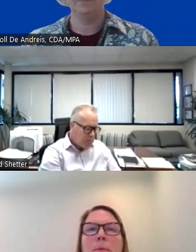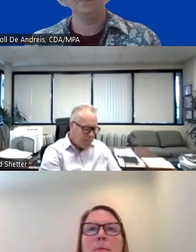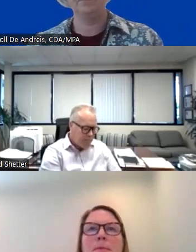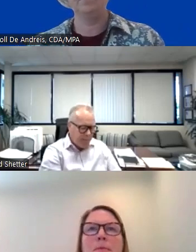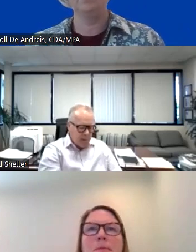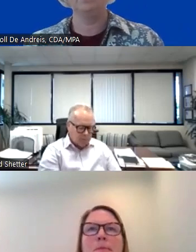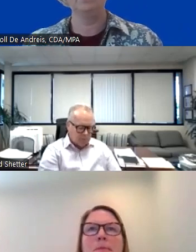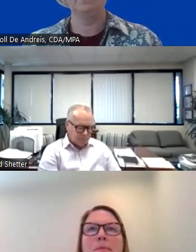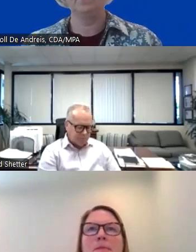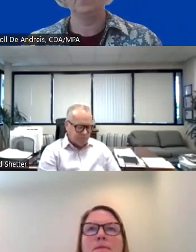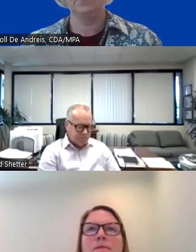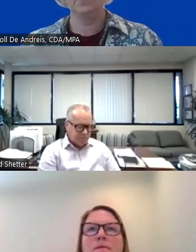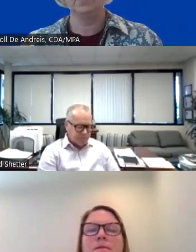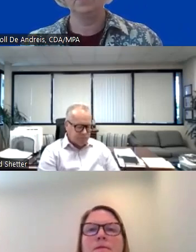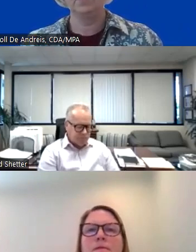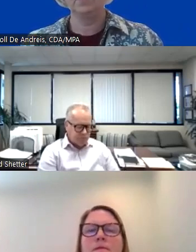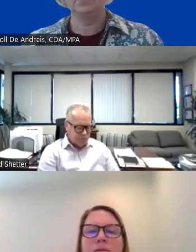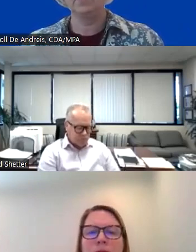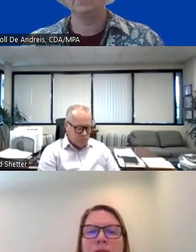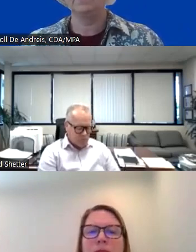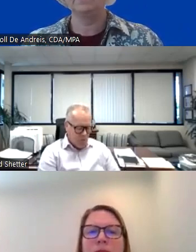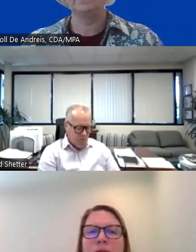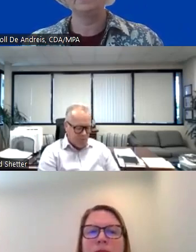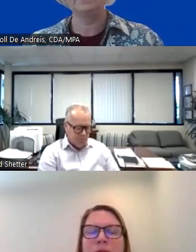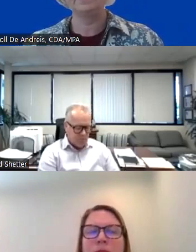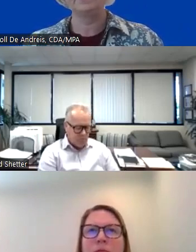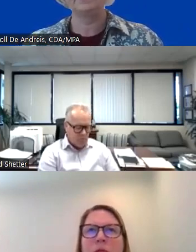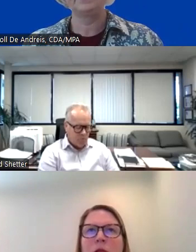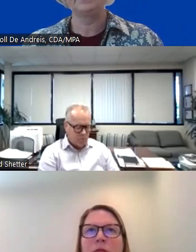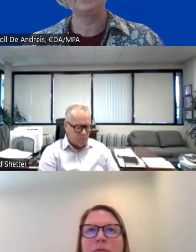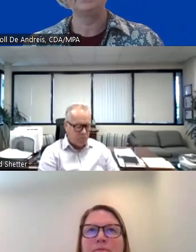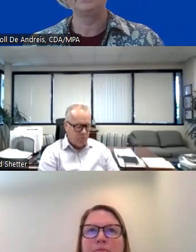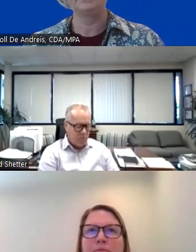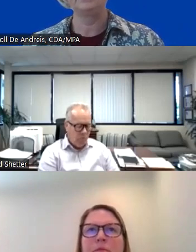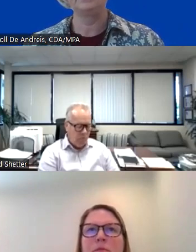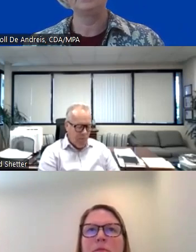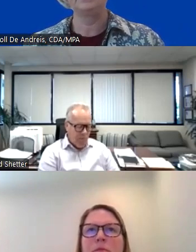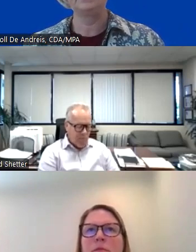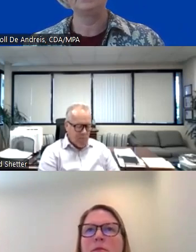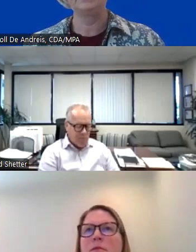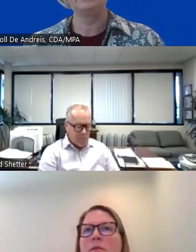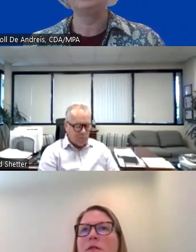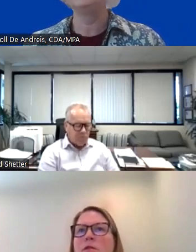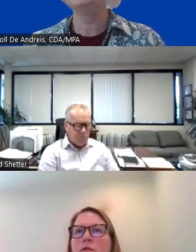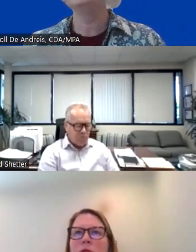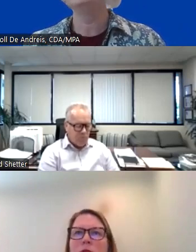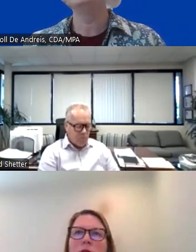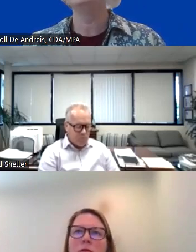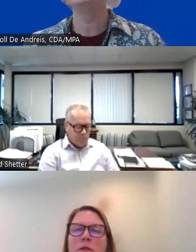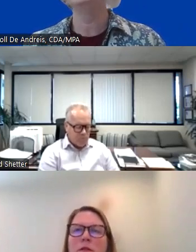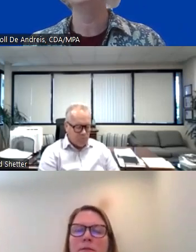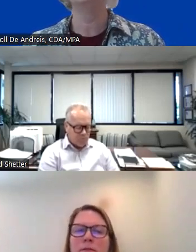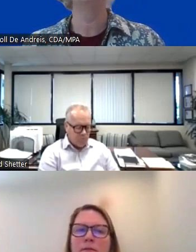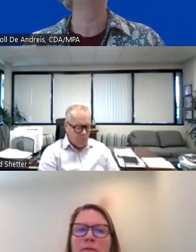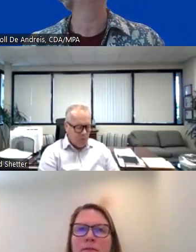work group, which is the only one I actually know a lot about, but one of our recommendations is for CHHS